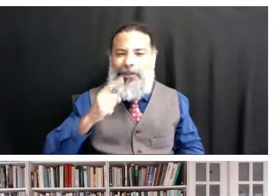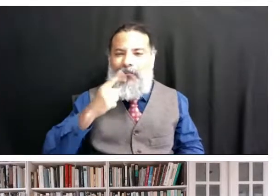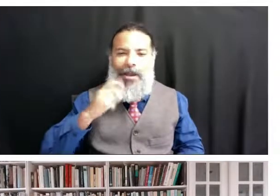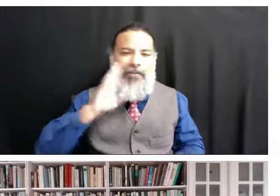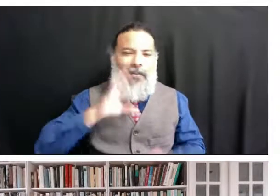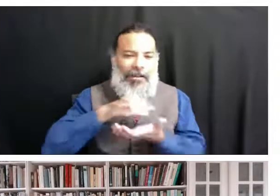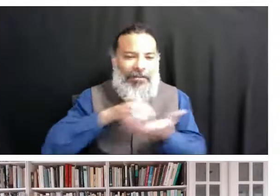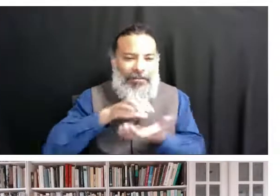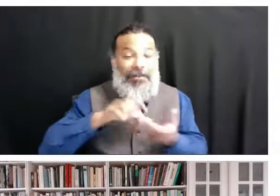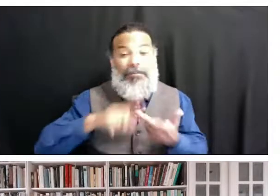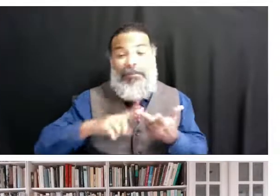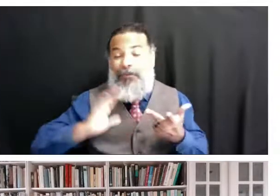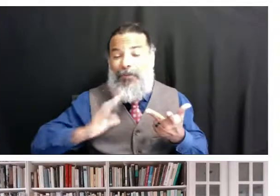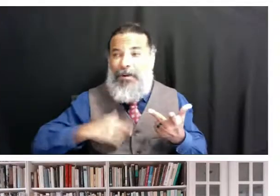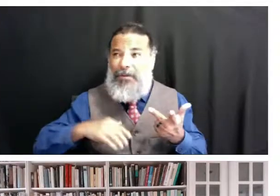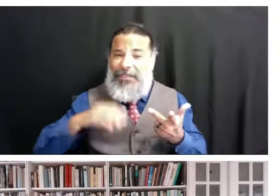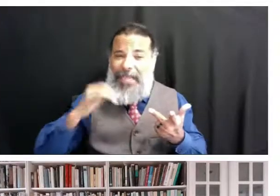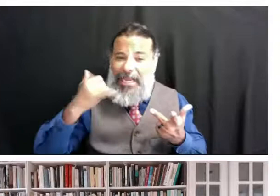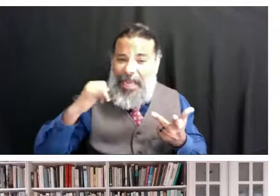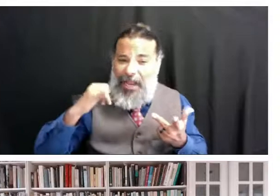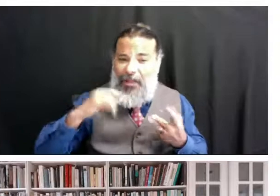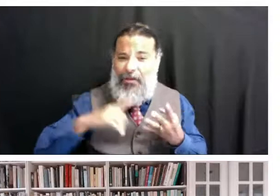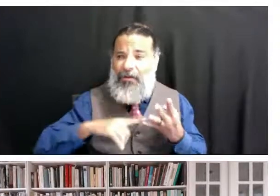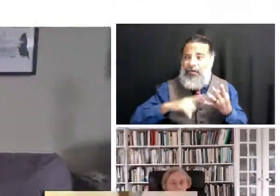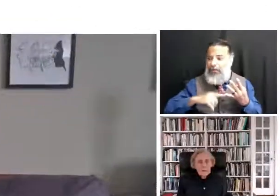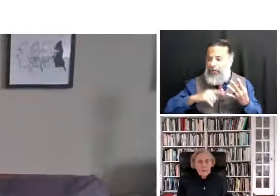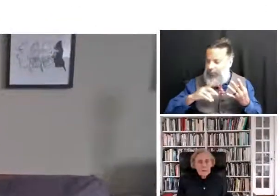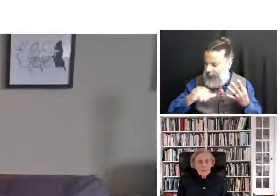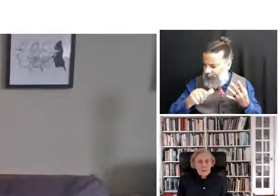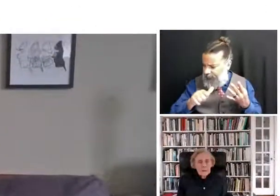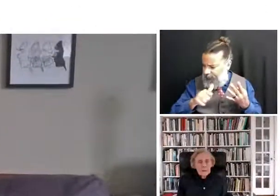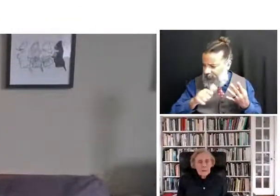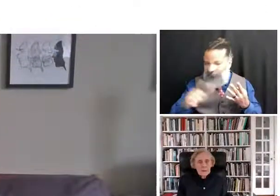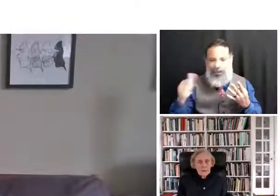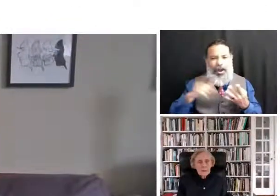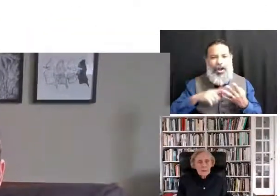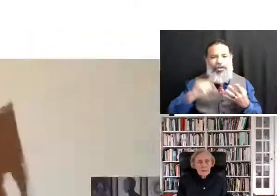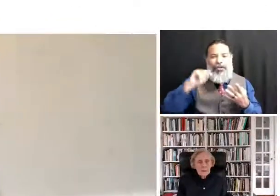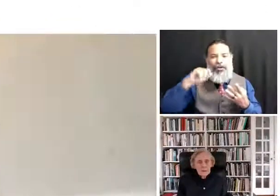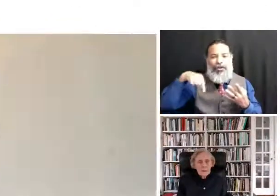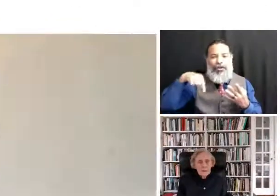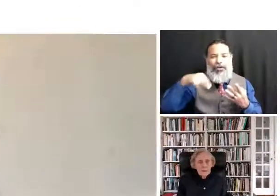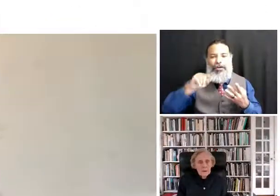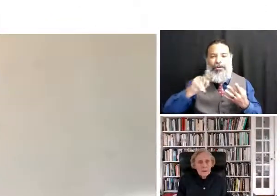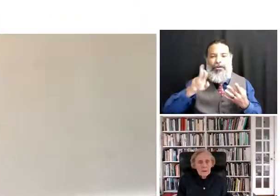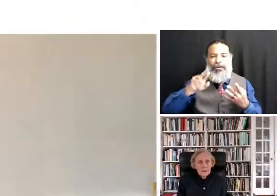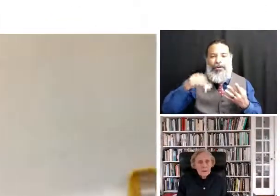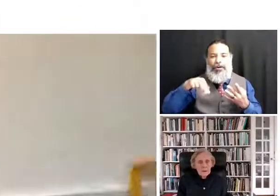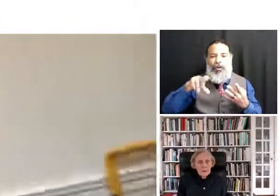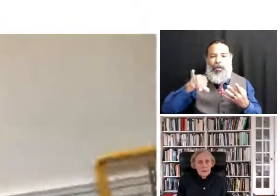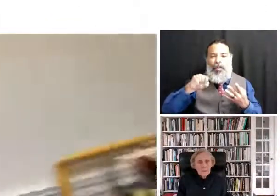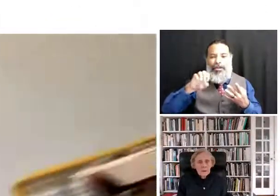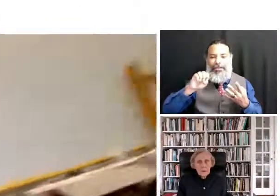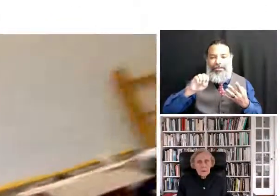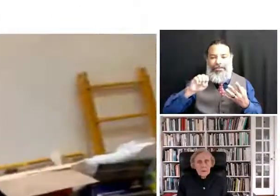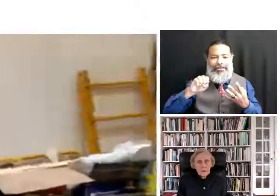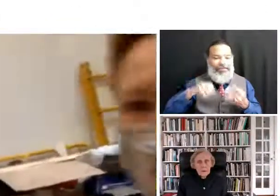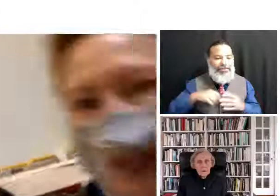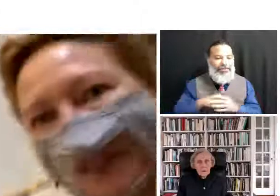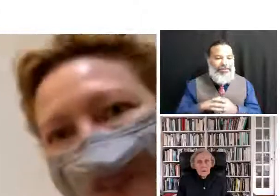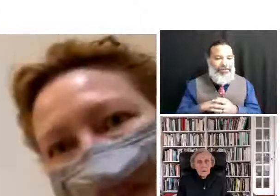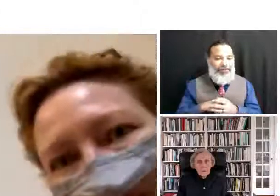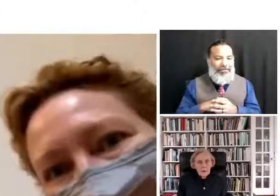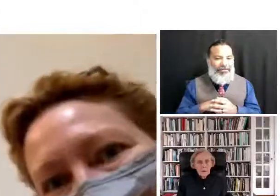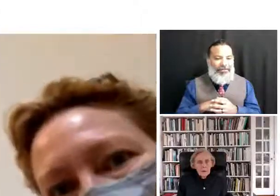cadmium yellow and several shades of dark turquoise. So